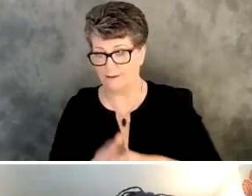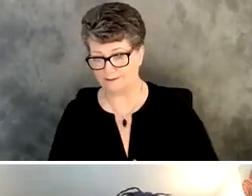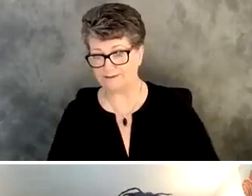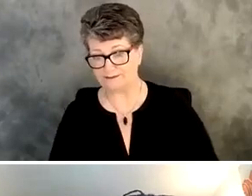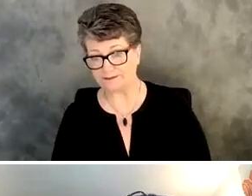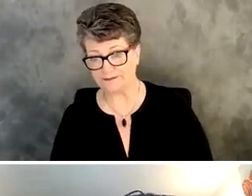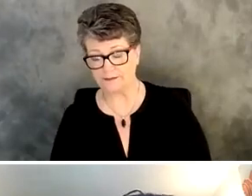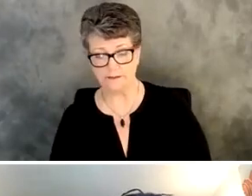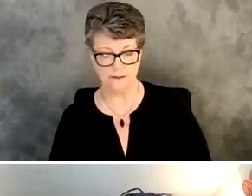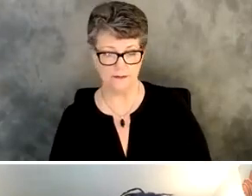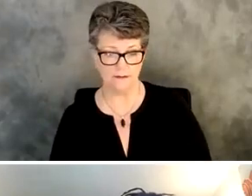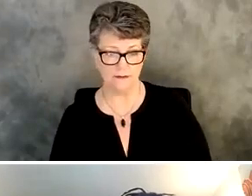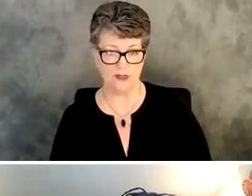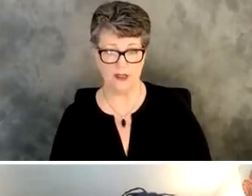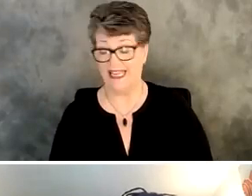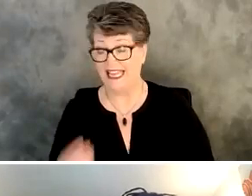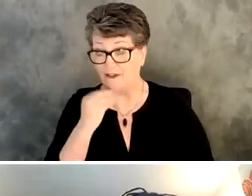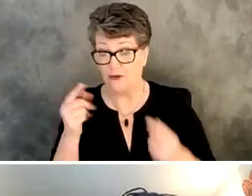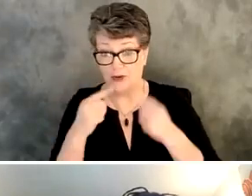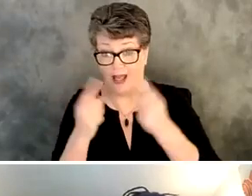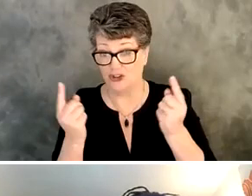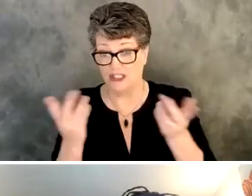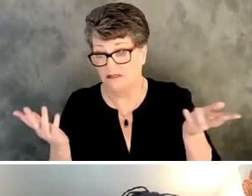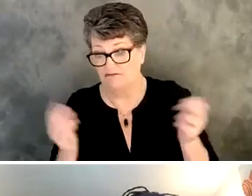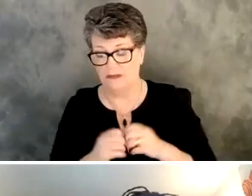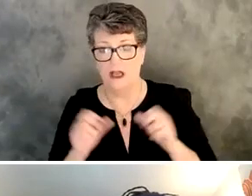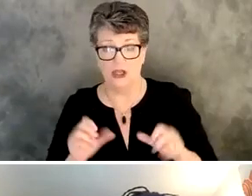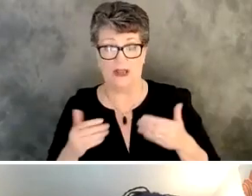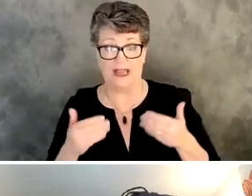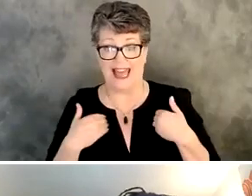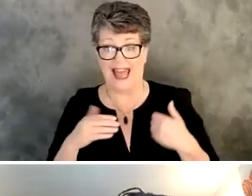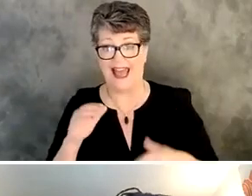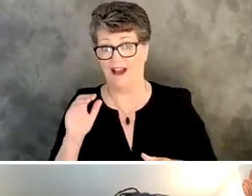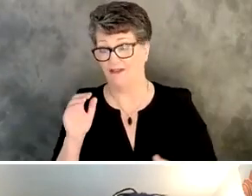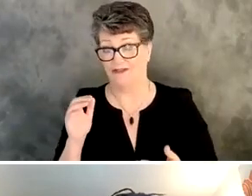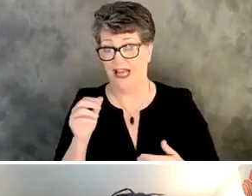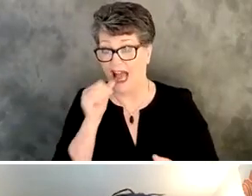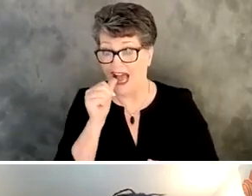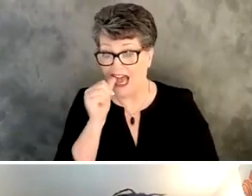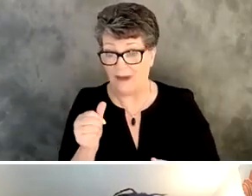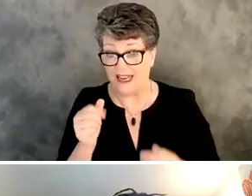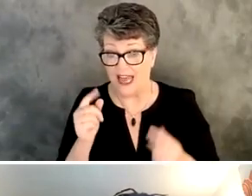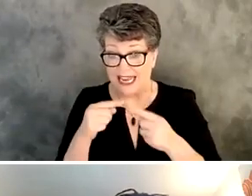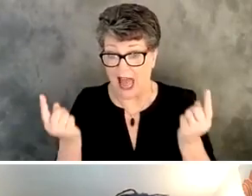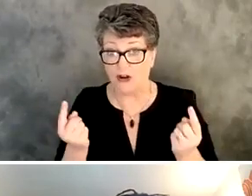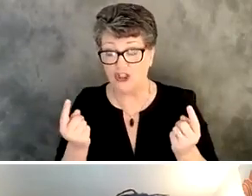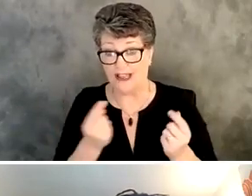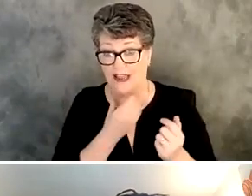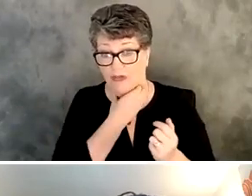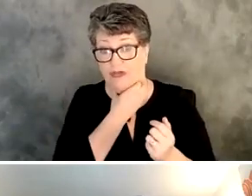And even food allergies even, right? So you can have anaphylaxis to peanuts and you can still get the COVID